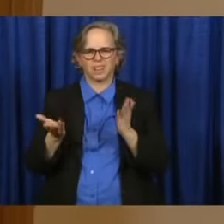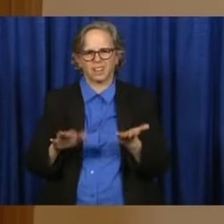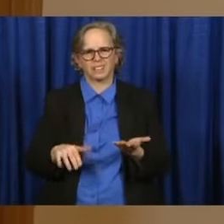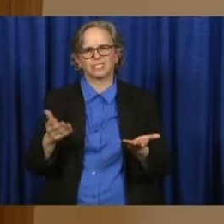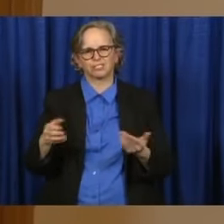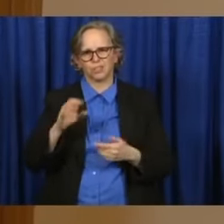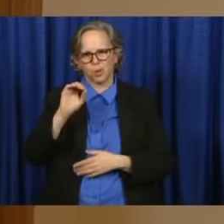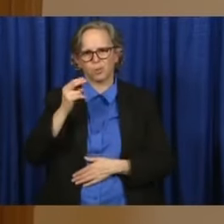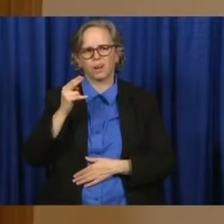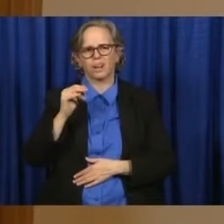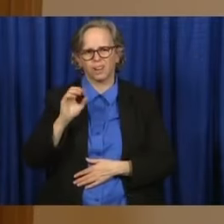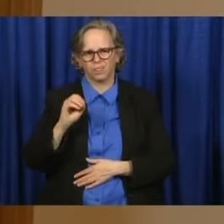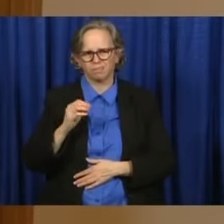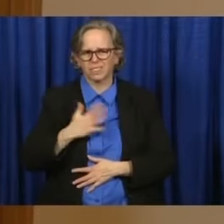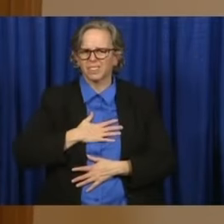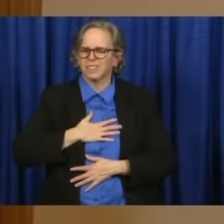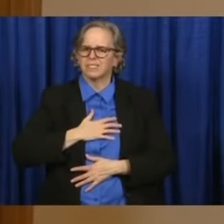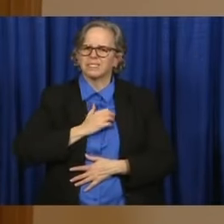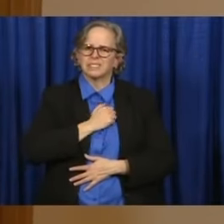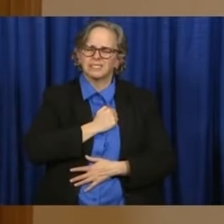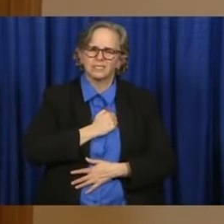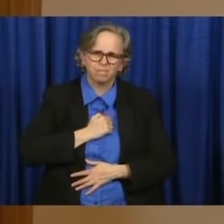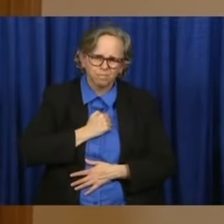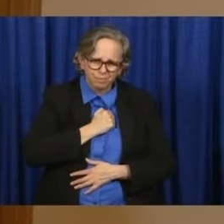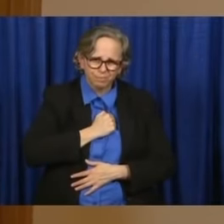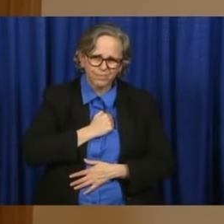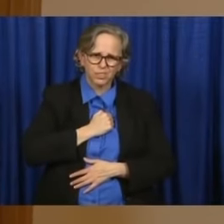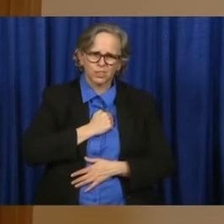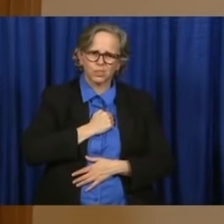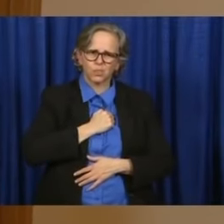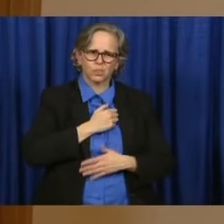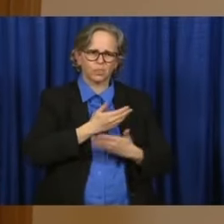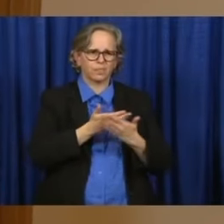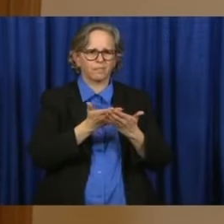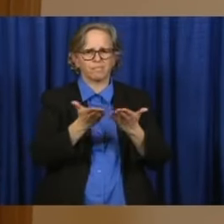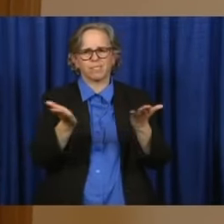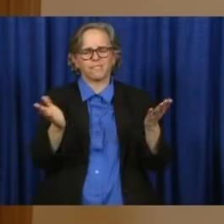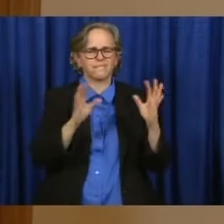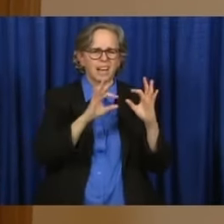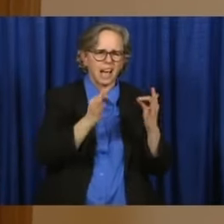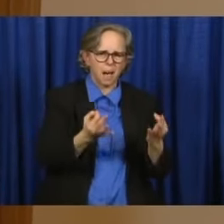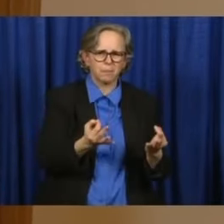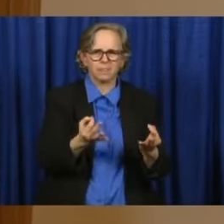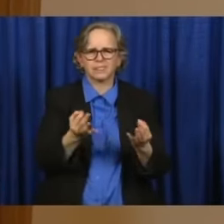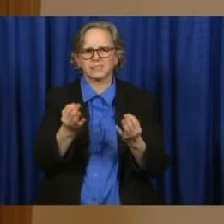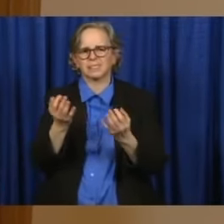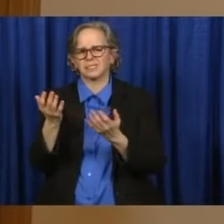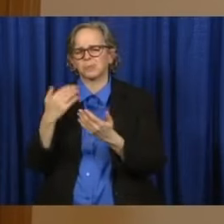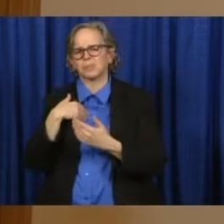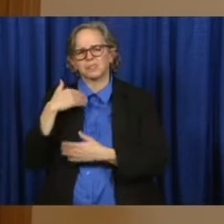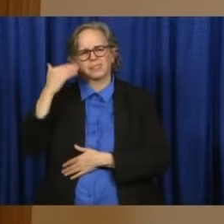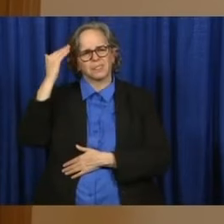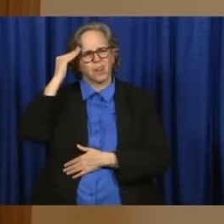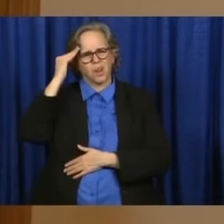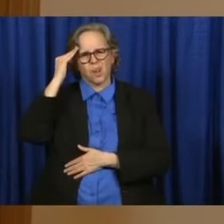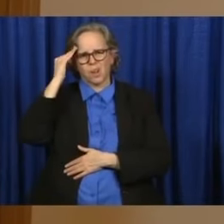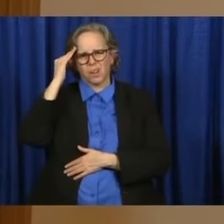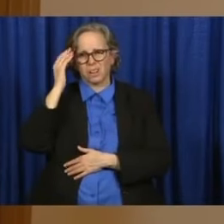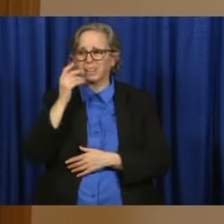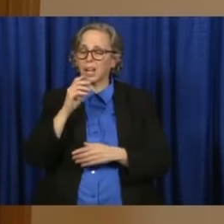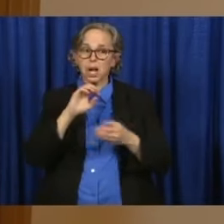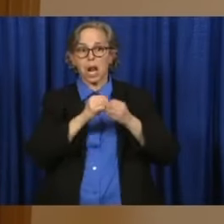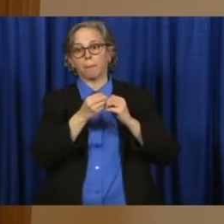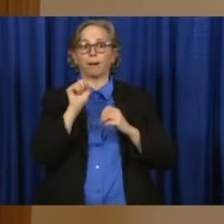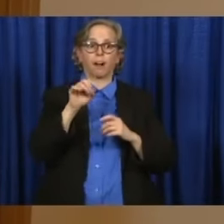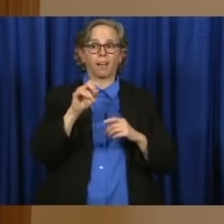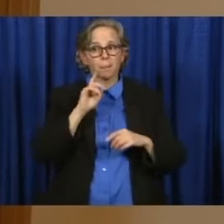our sincerest condolences to everyone out there. We know that these aren't just numbers, these are the people we love